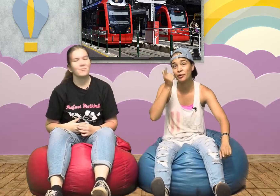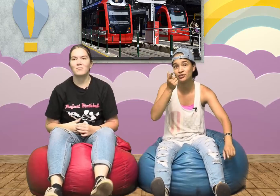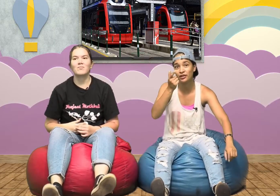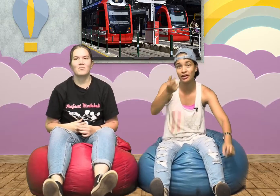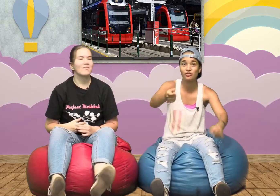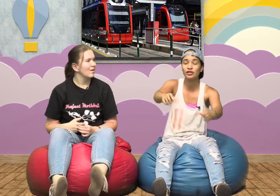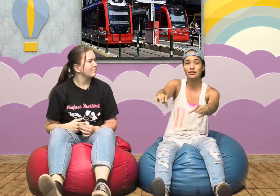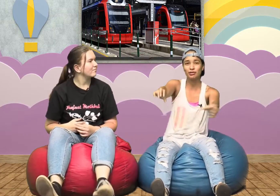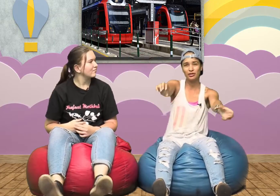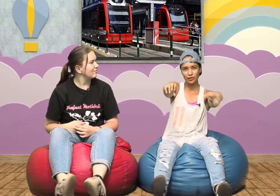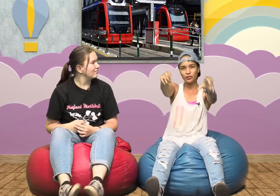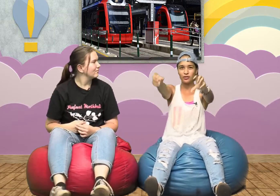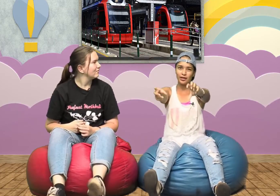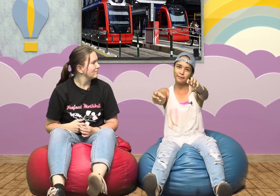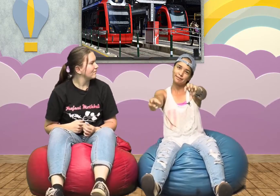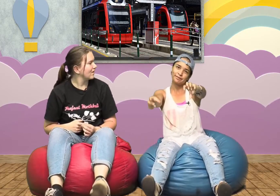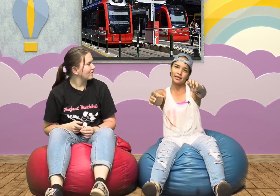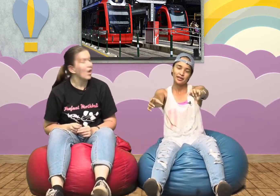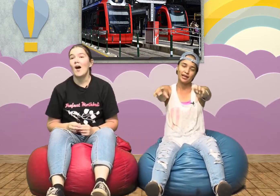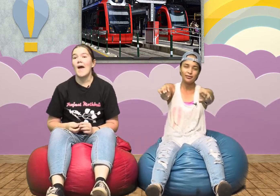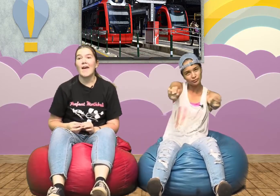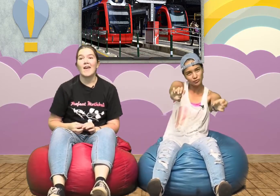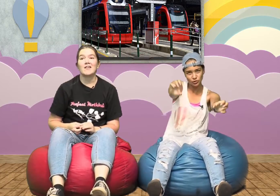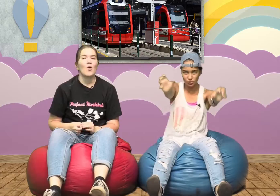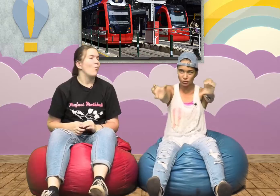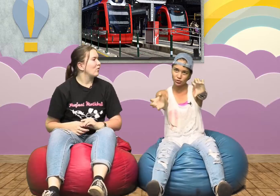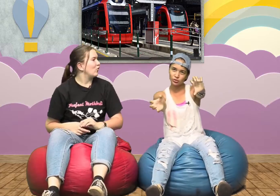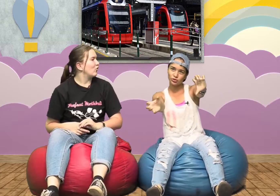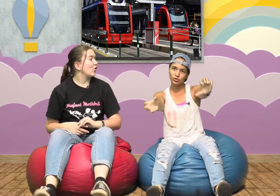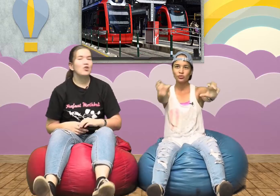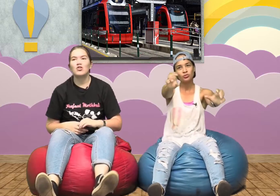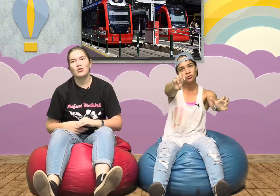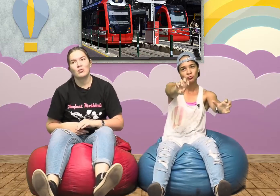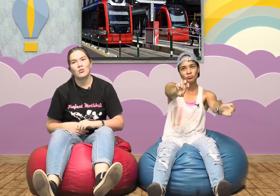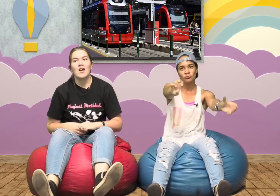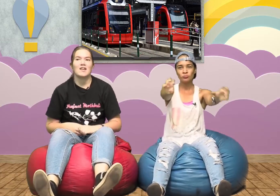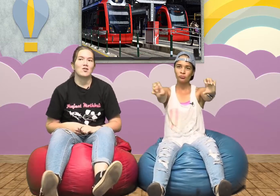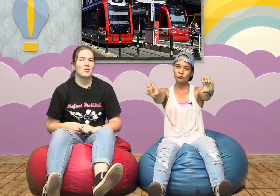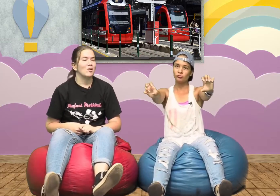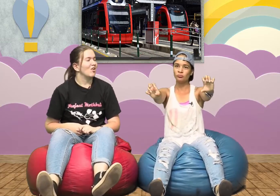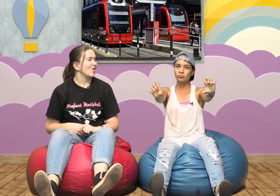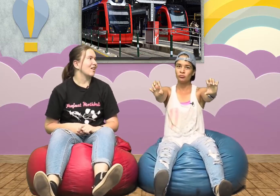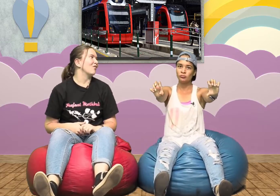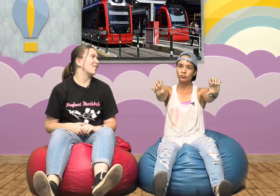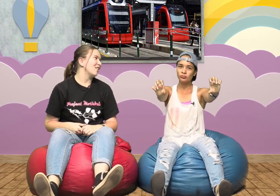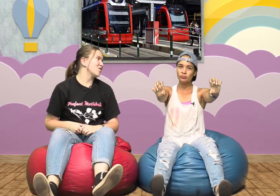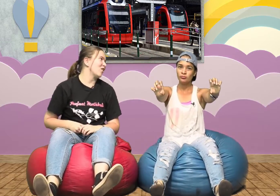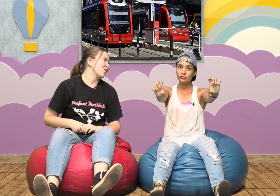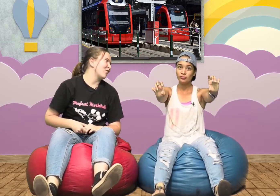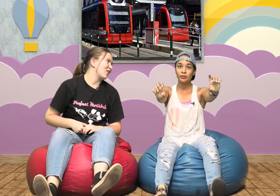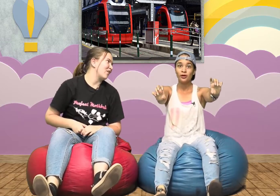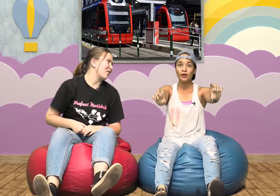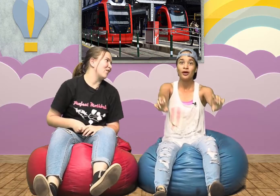keep me awake so that I don't fall asleep on the road. Okay. Yeah. Yeah. And what you could do is you could watch Active